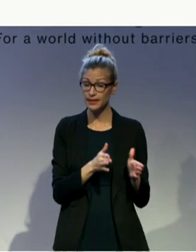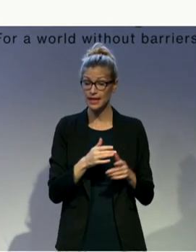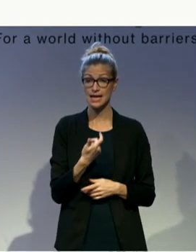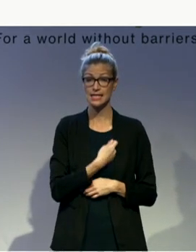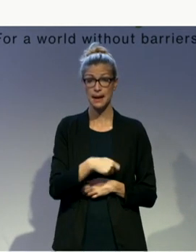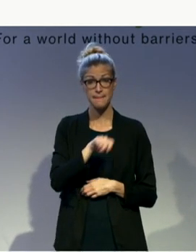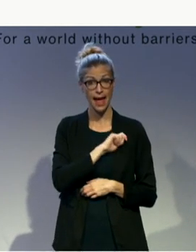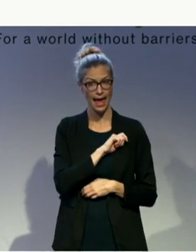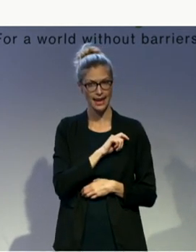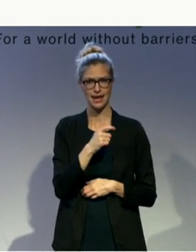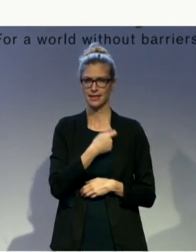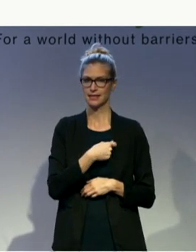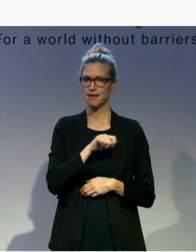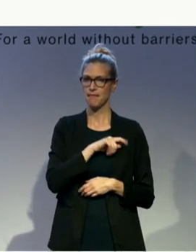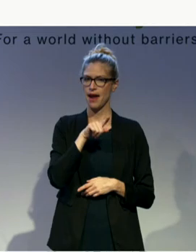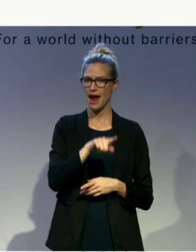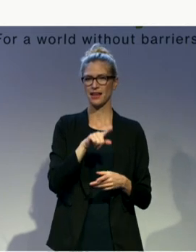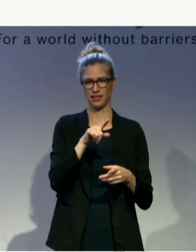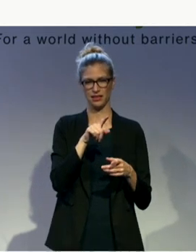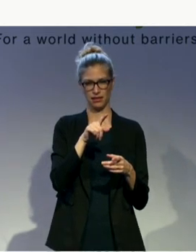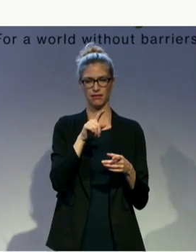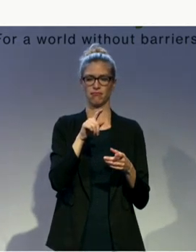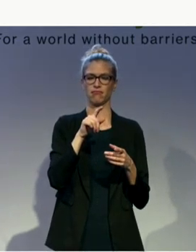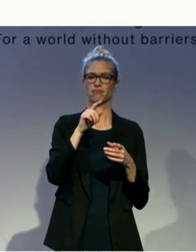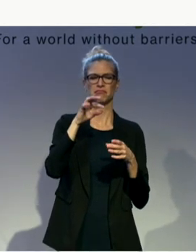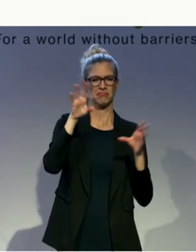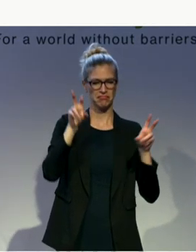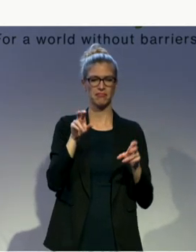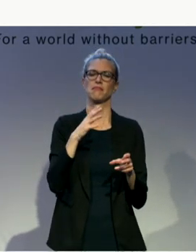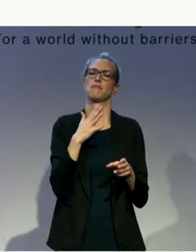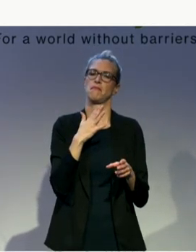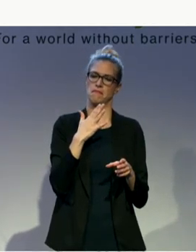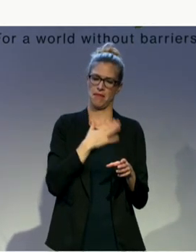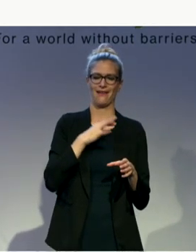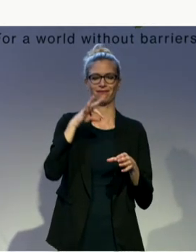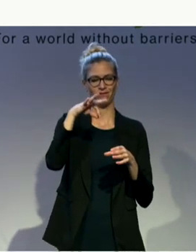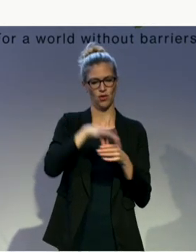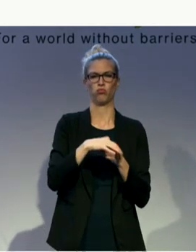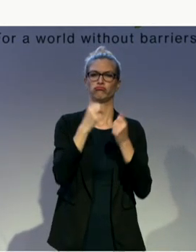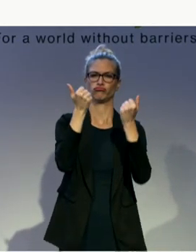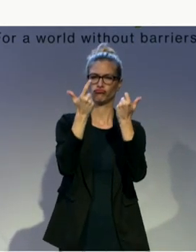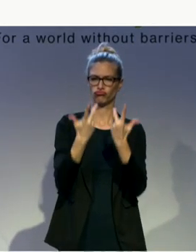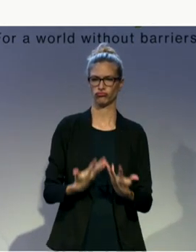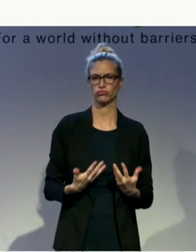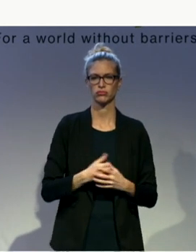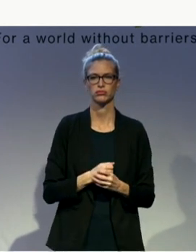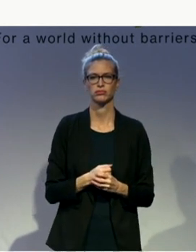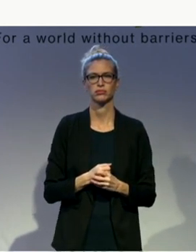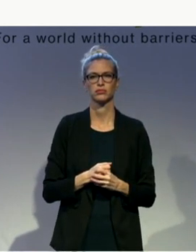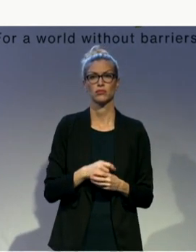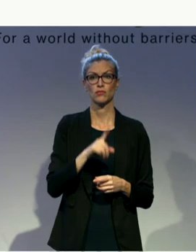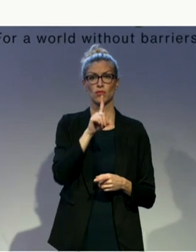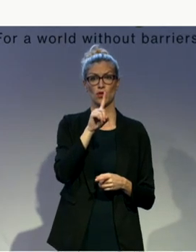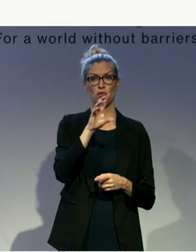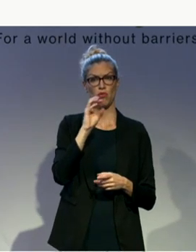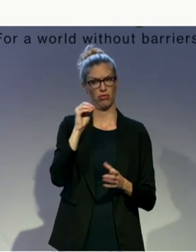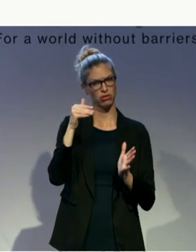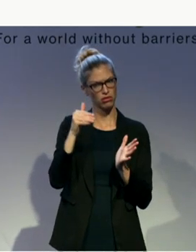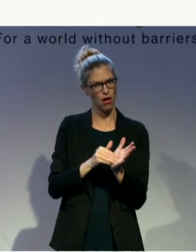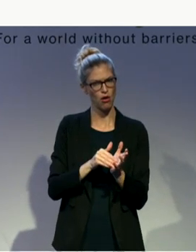heard is that the right to vote has been given back to about 100,000 people. That is a big issue. And from